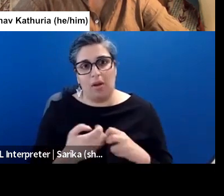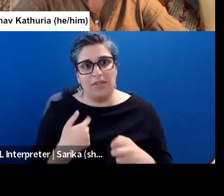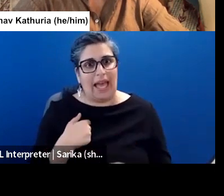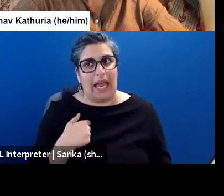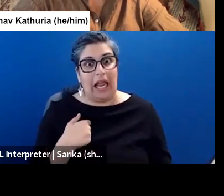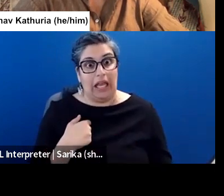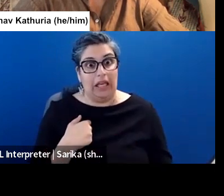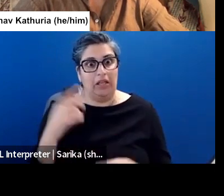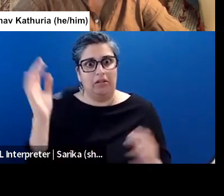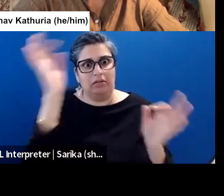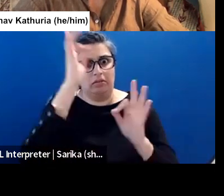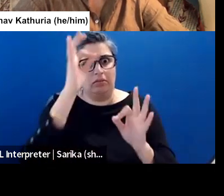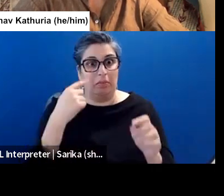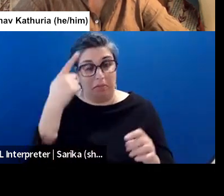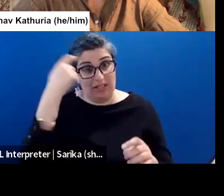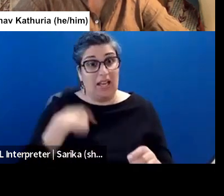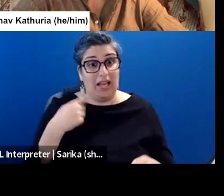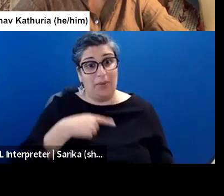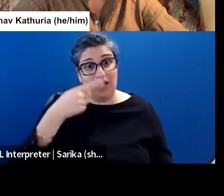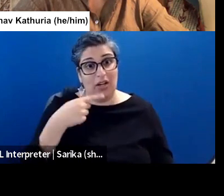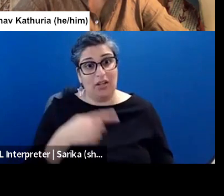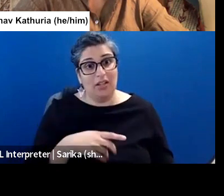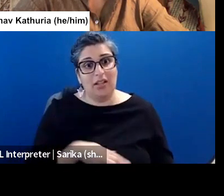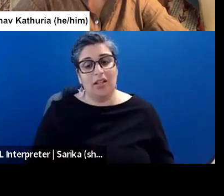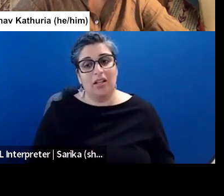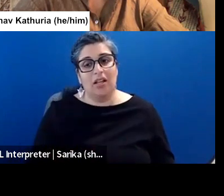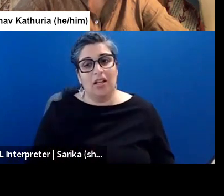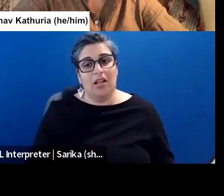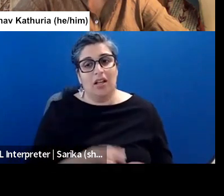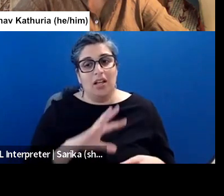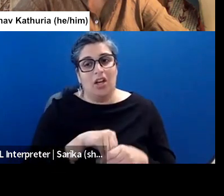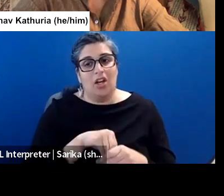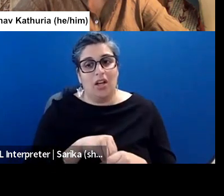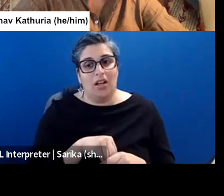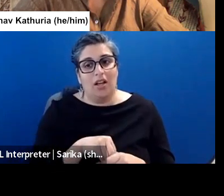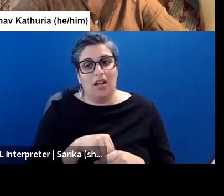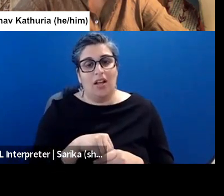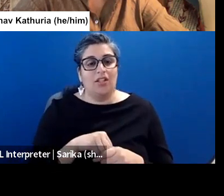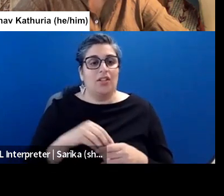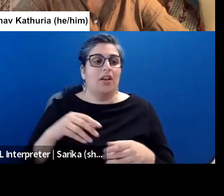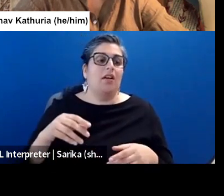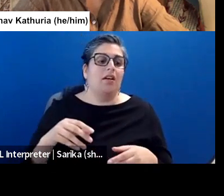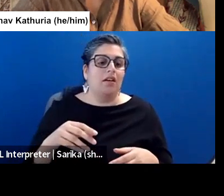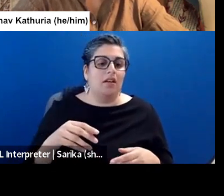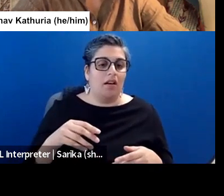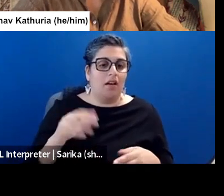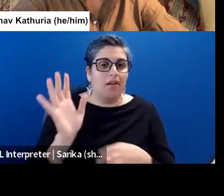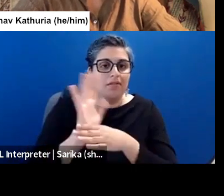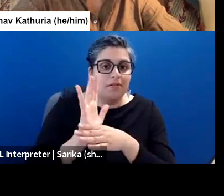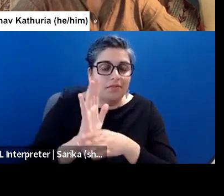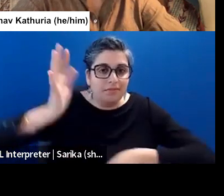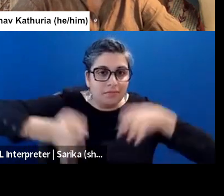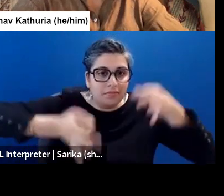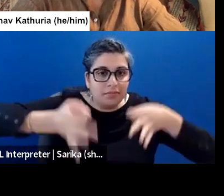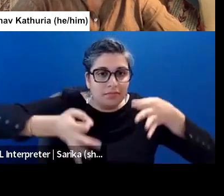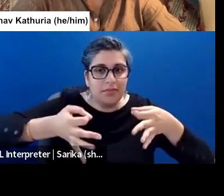as a hearing person, including the move to video hearings and all of the problems with interpretation in